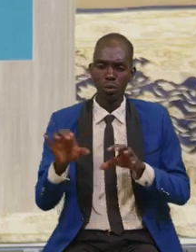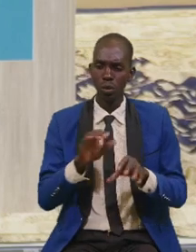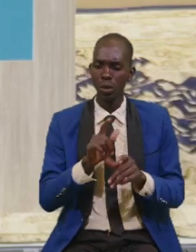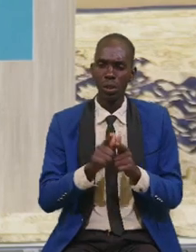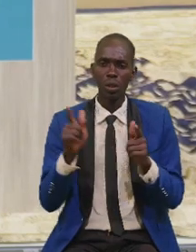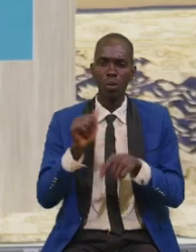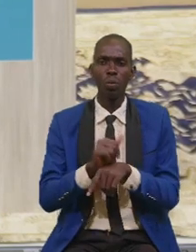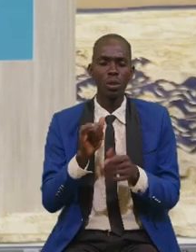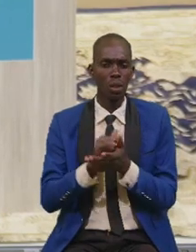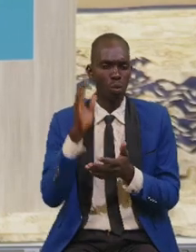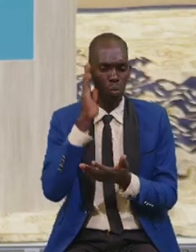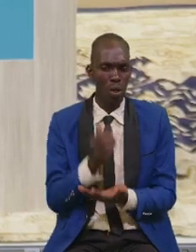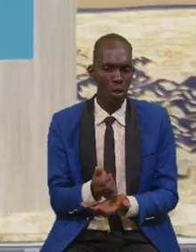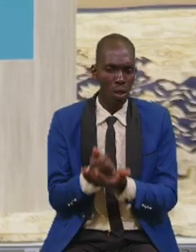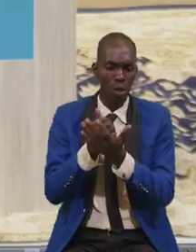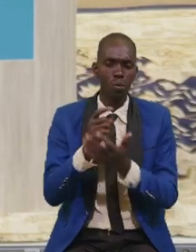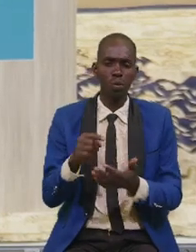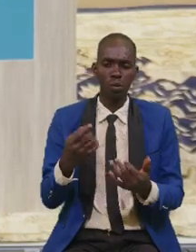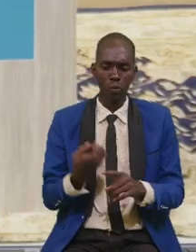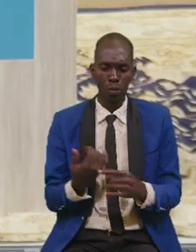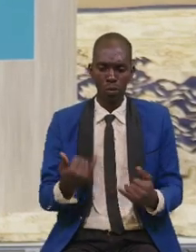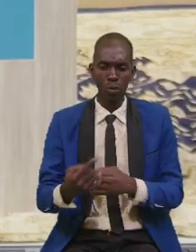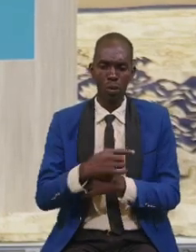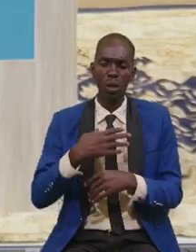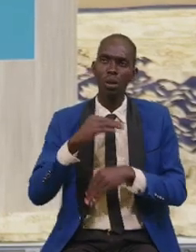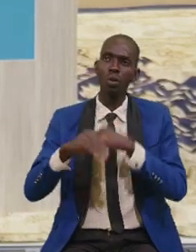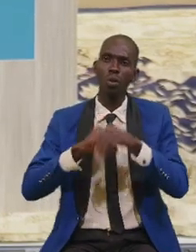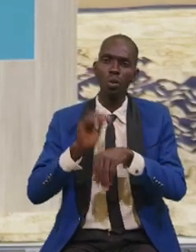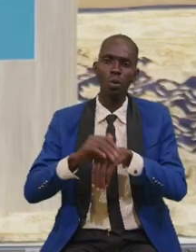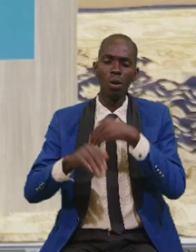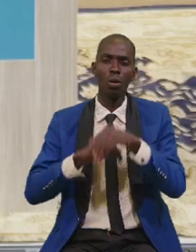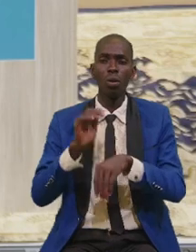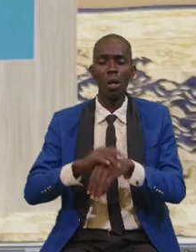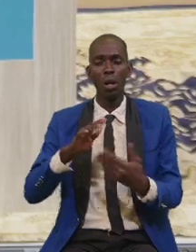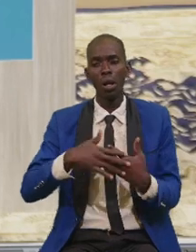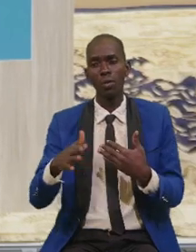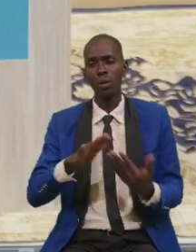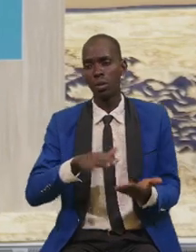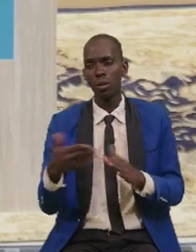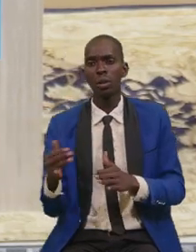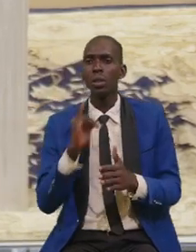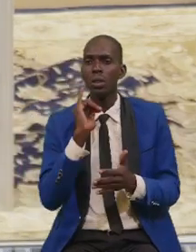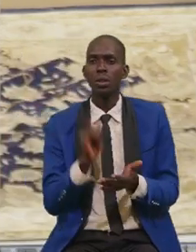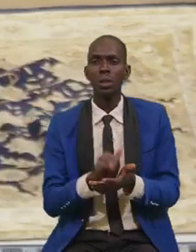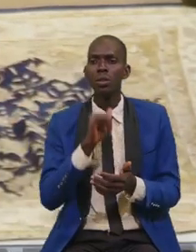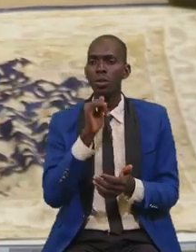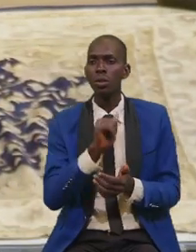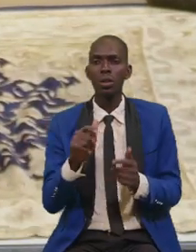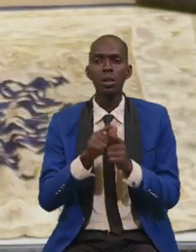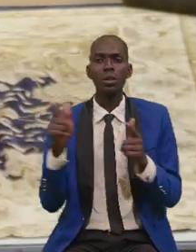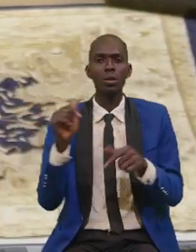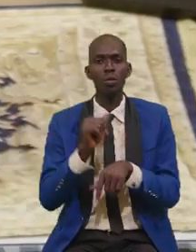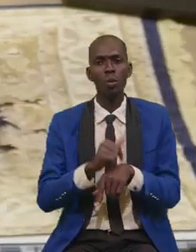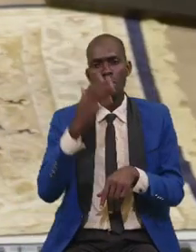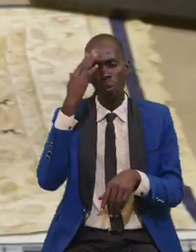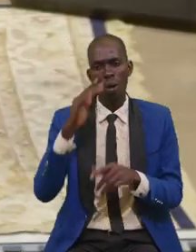will be on and on and on even after you have left. Is that not a great work? Why don't you then focus? Why don't you